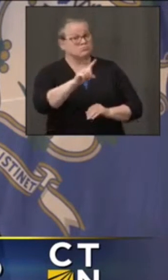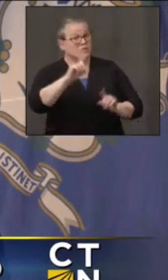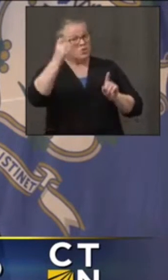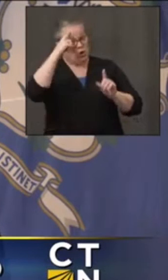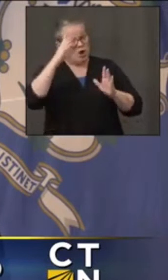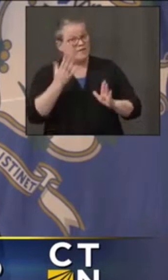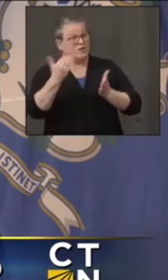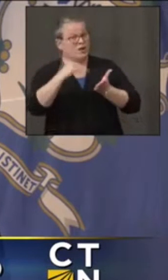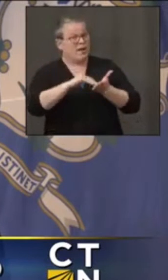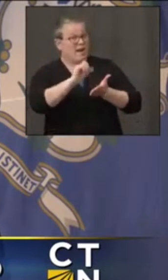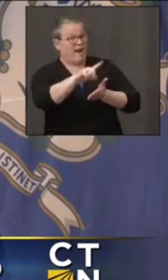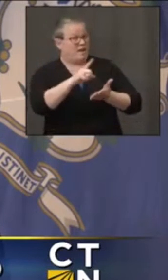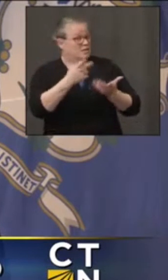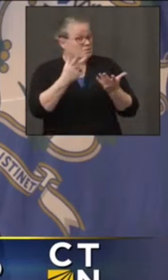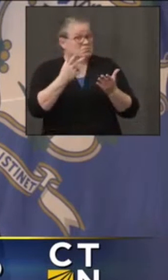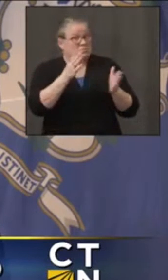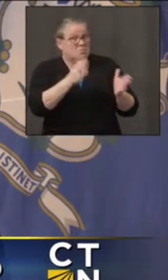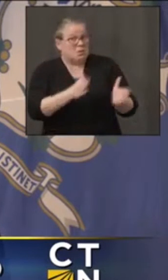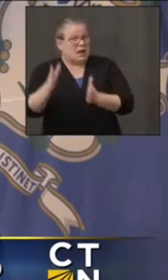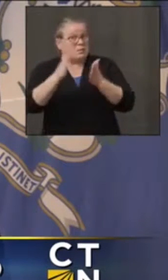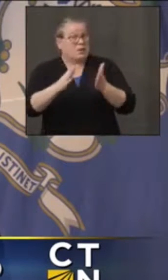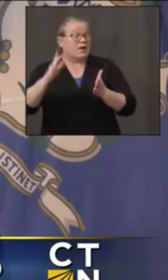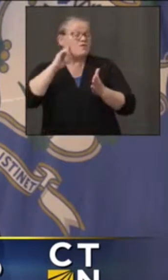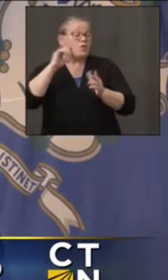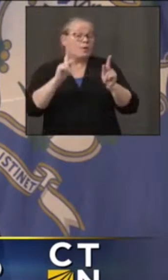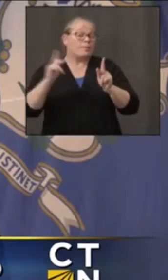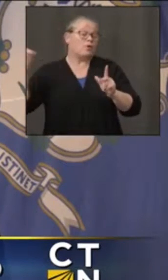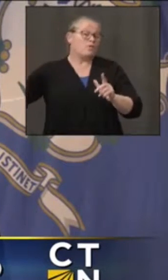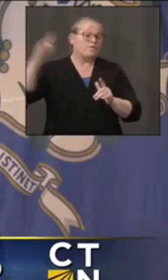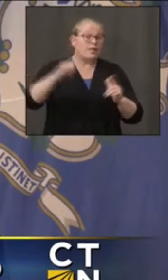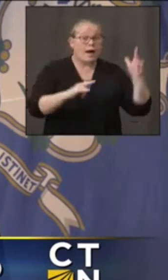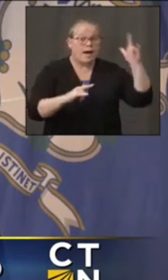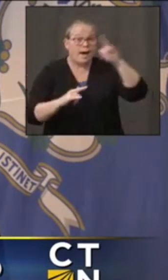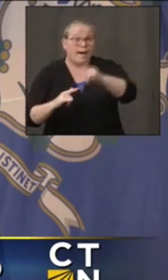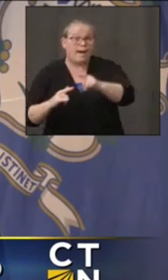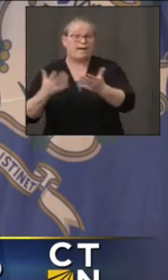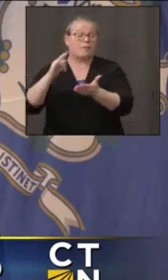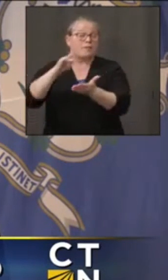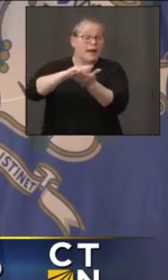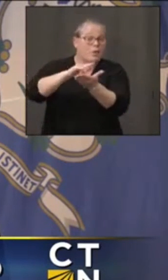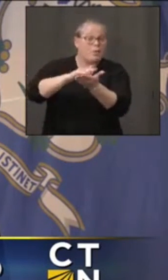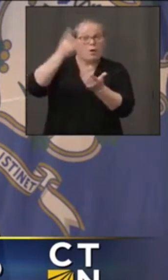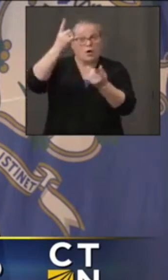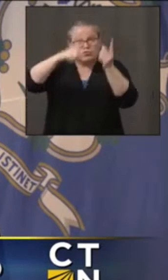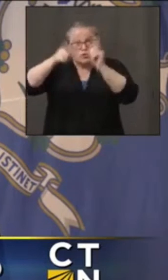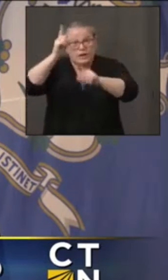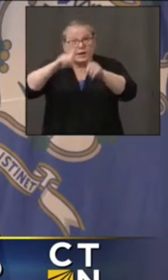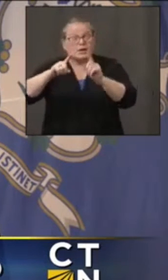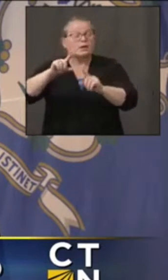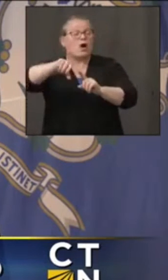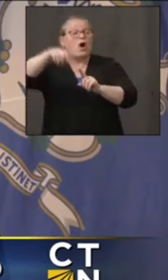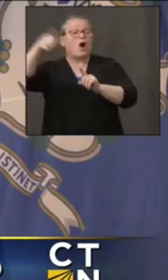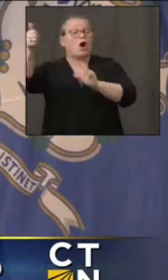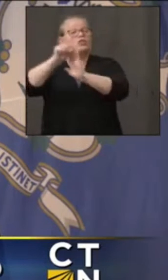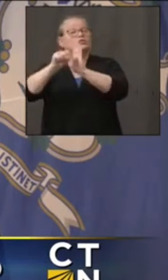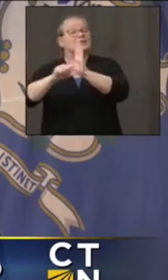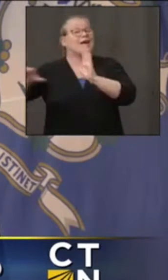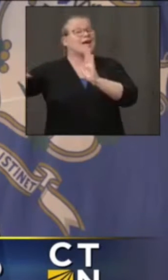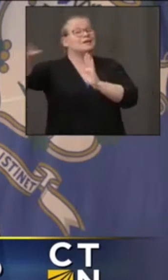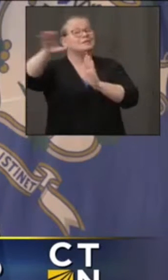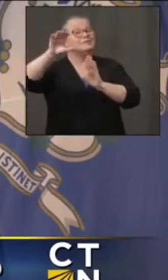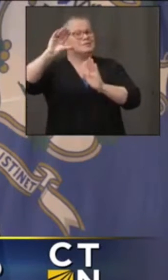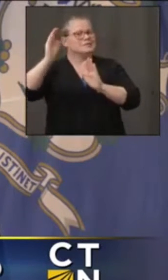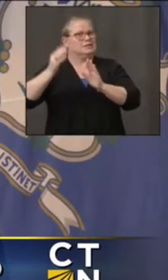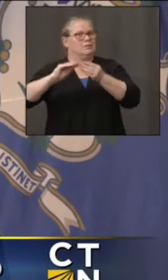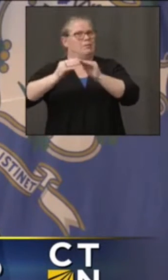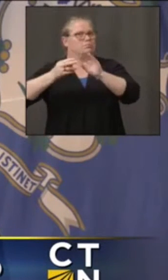as opposed to just people flying in from highly infected areas, are you close to something where it doesn't matter where